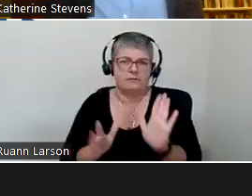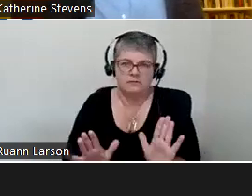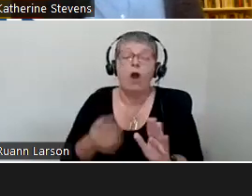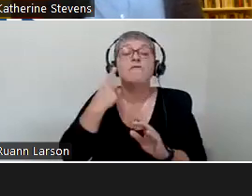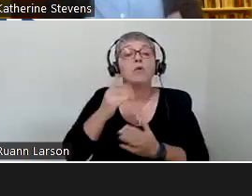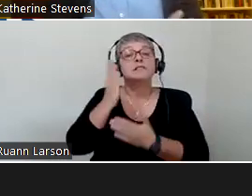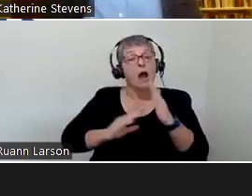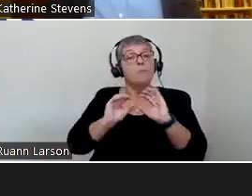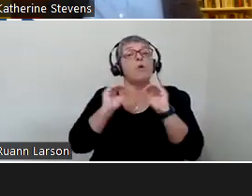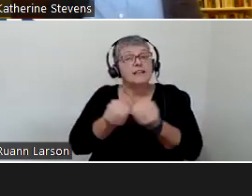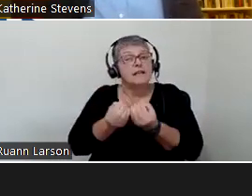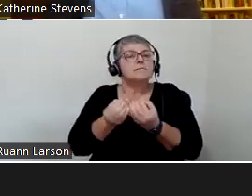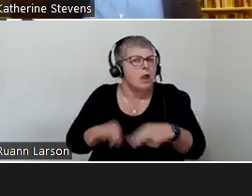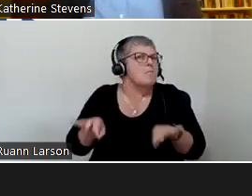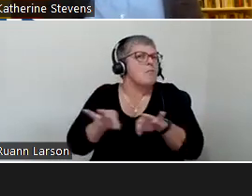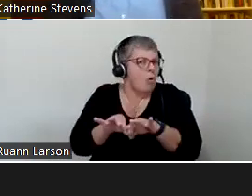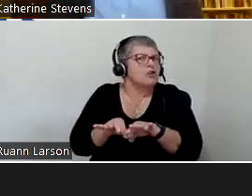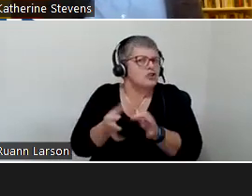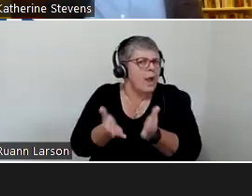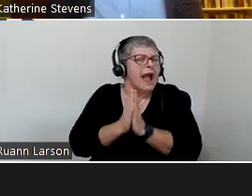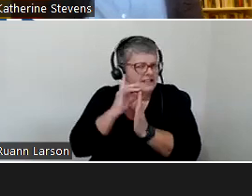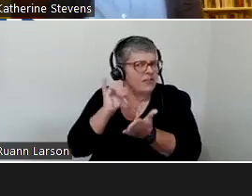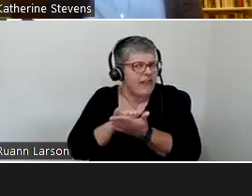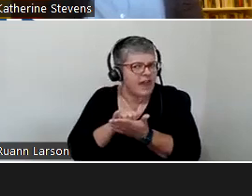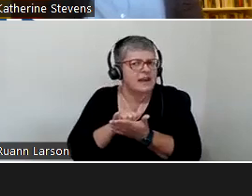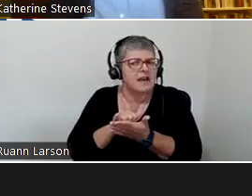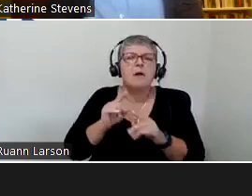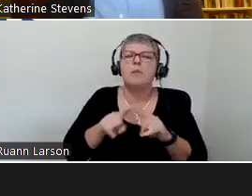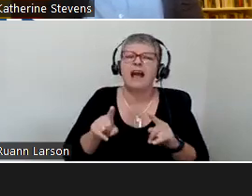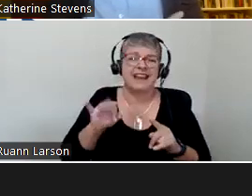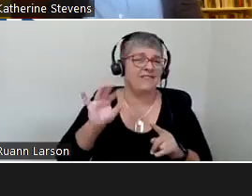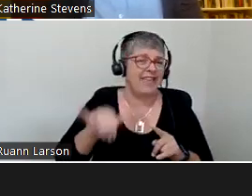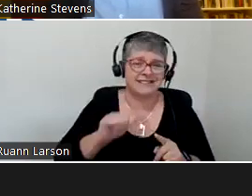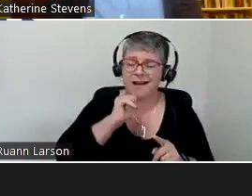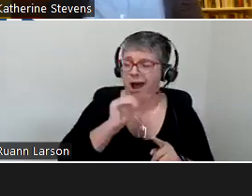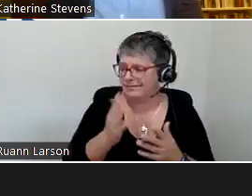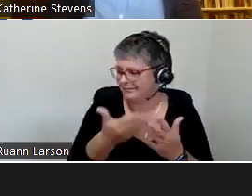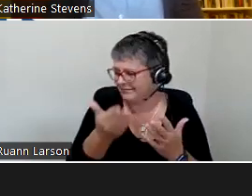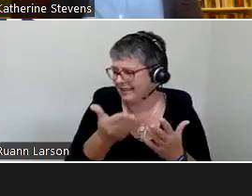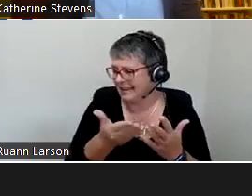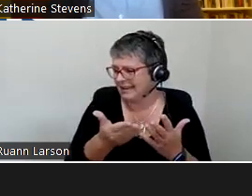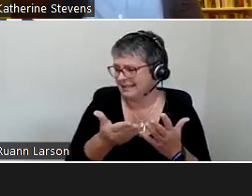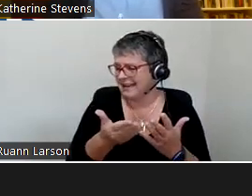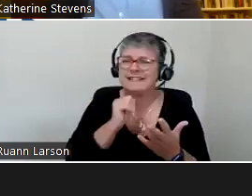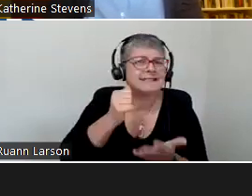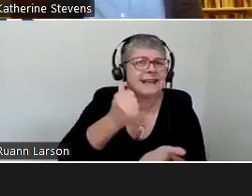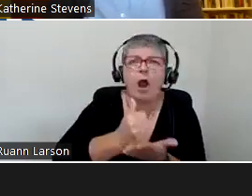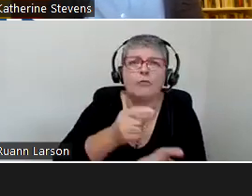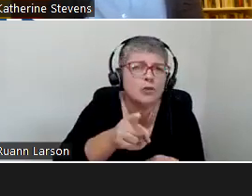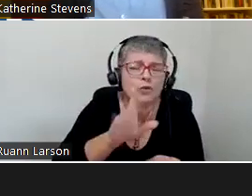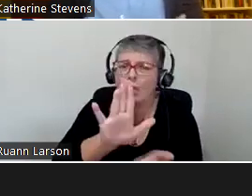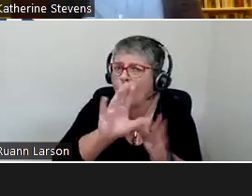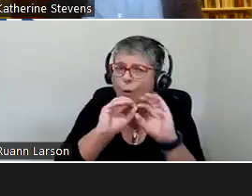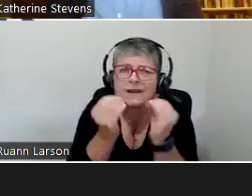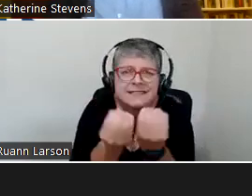important to be able to do that in any grant they apply for. But if that is not something that is of use to your organizations, you